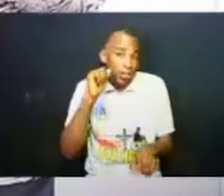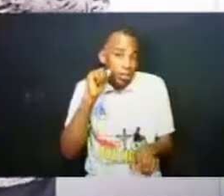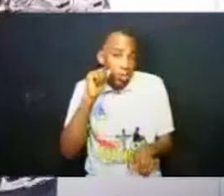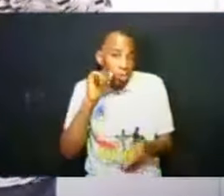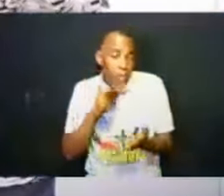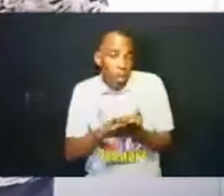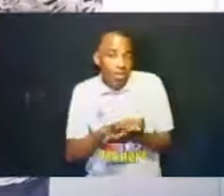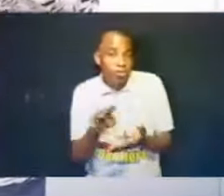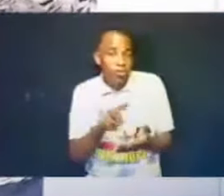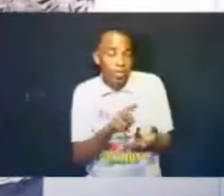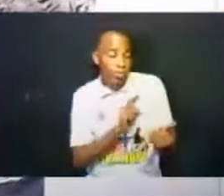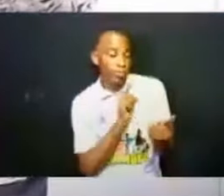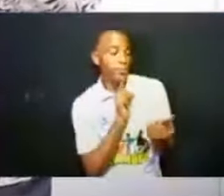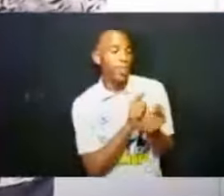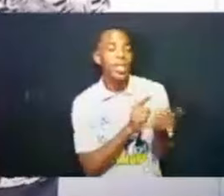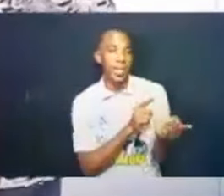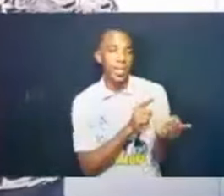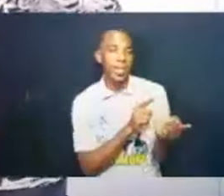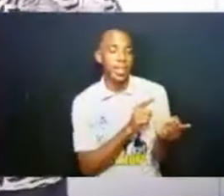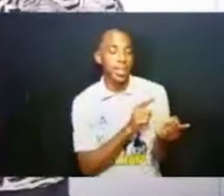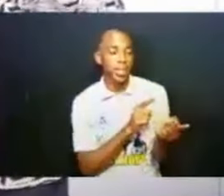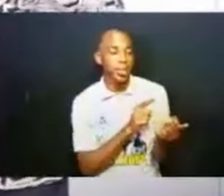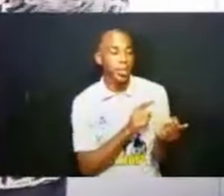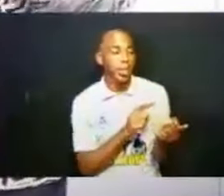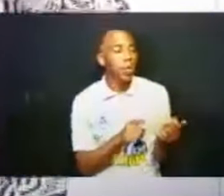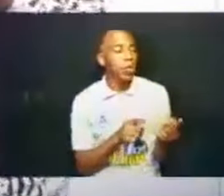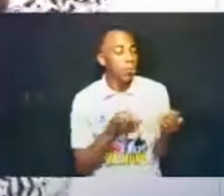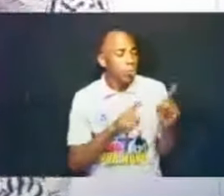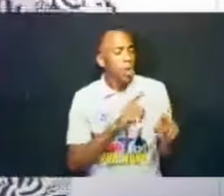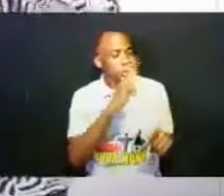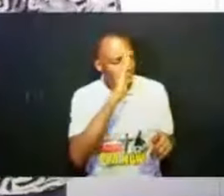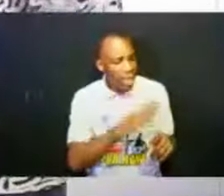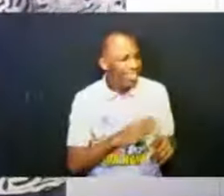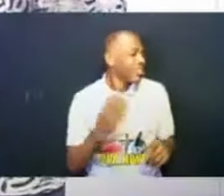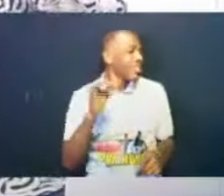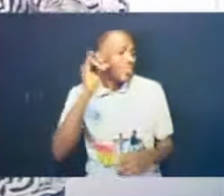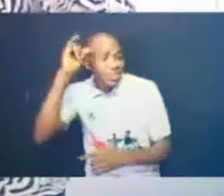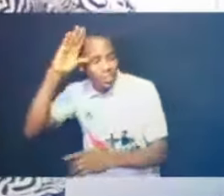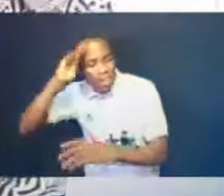man. If that is your morning cup of tea, then you are in trouble.